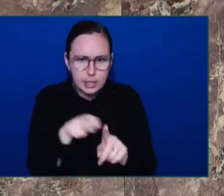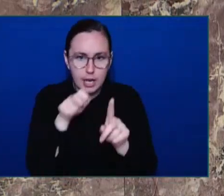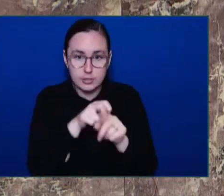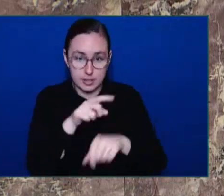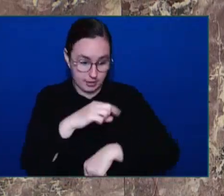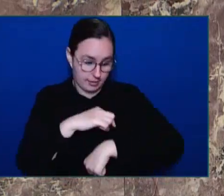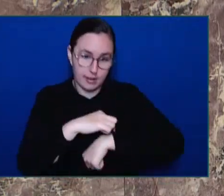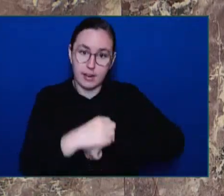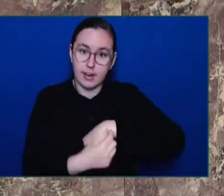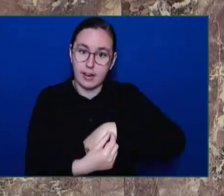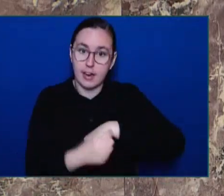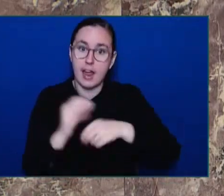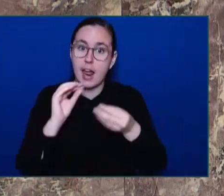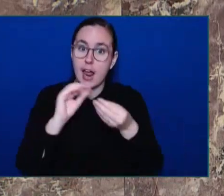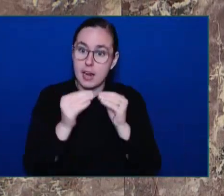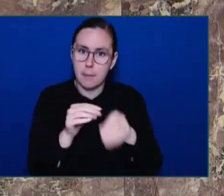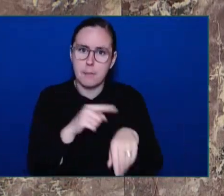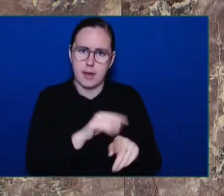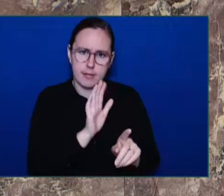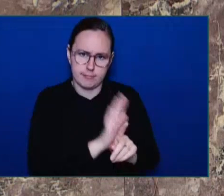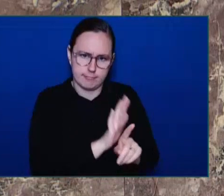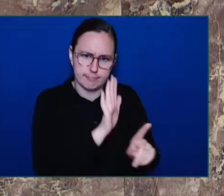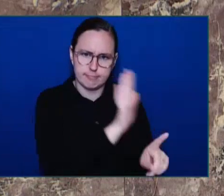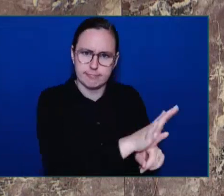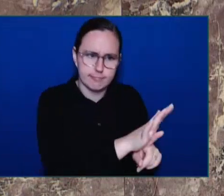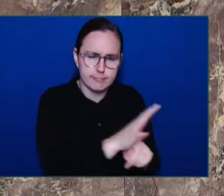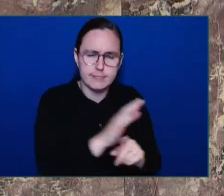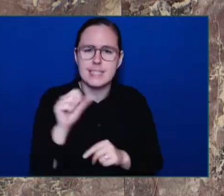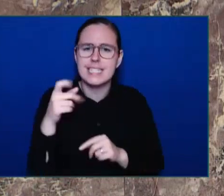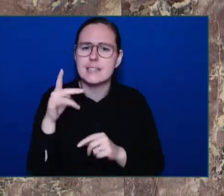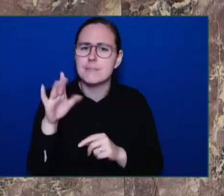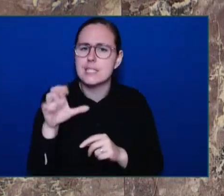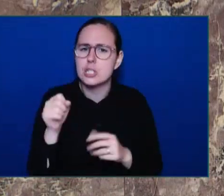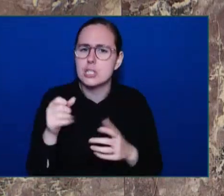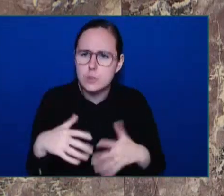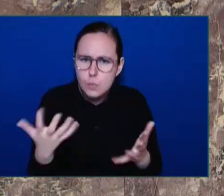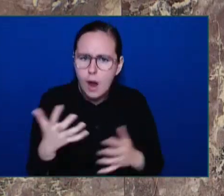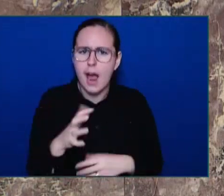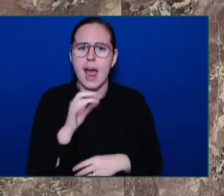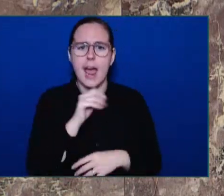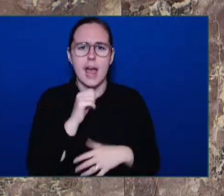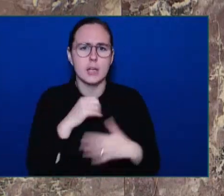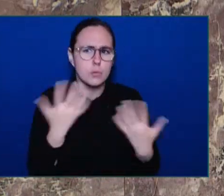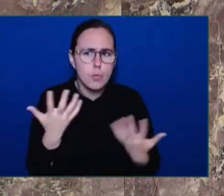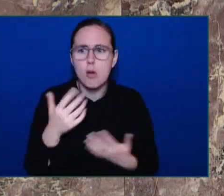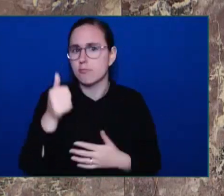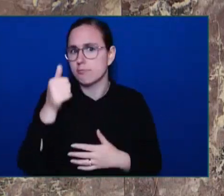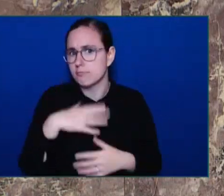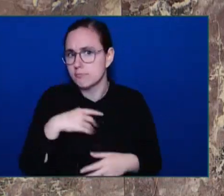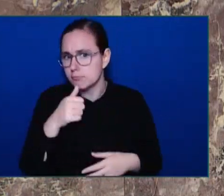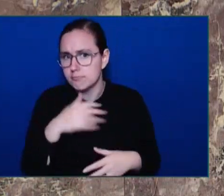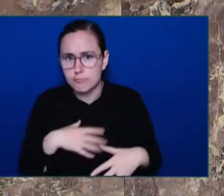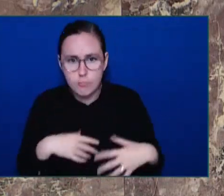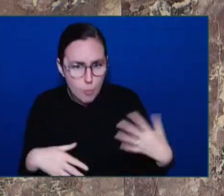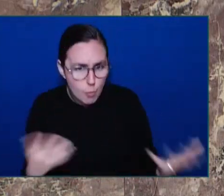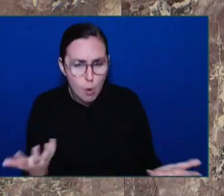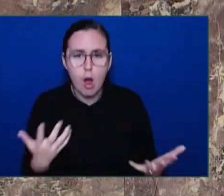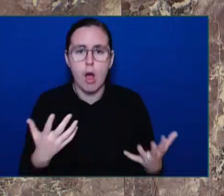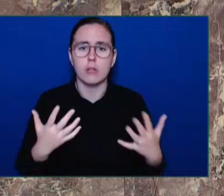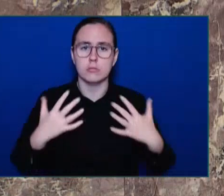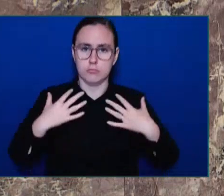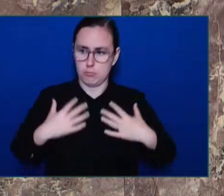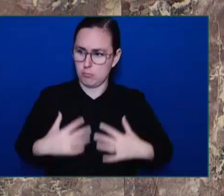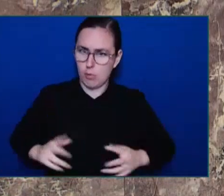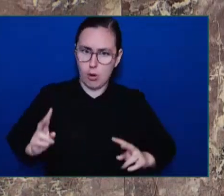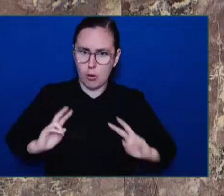the sex of the bird, along with measurements of wing length, presence of fat, molt, and weight. The banding station operates